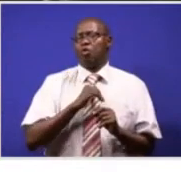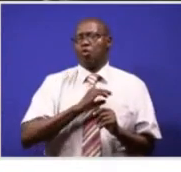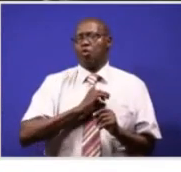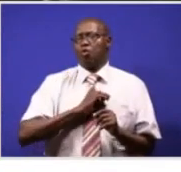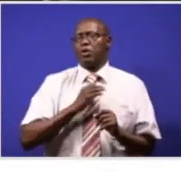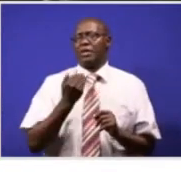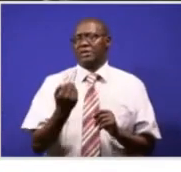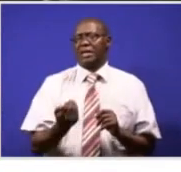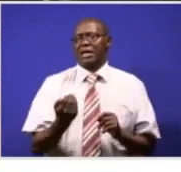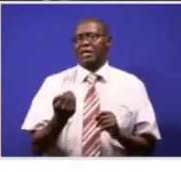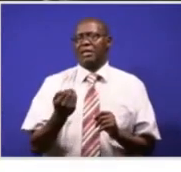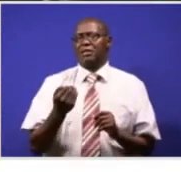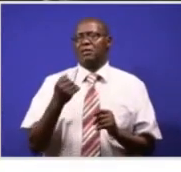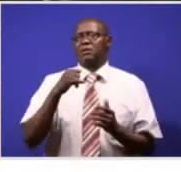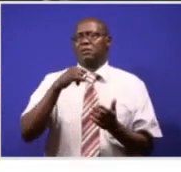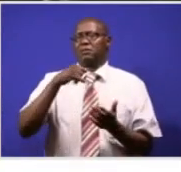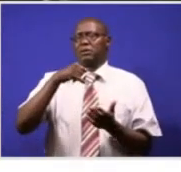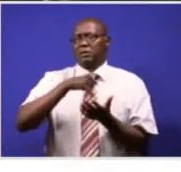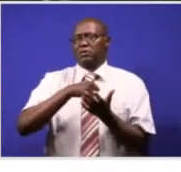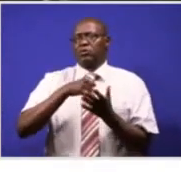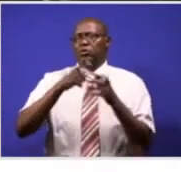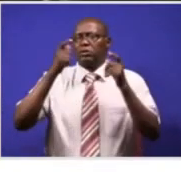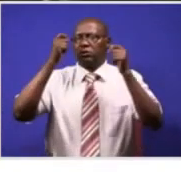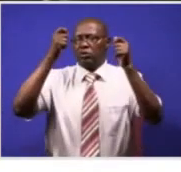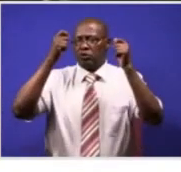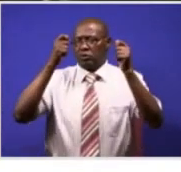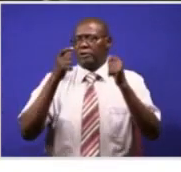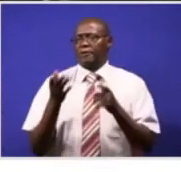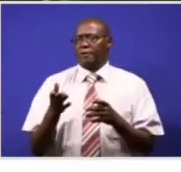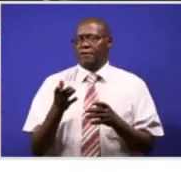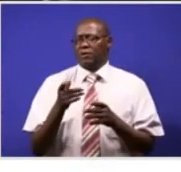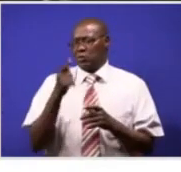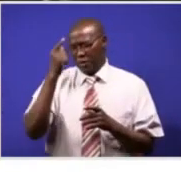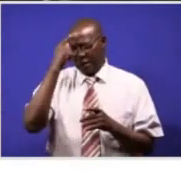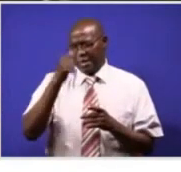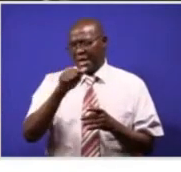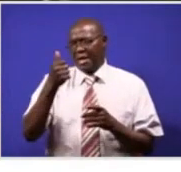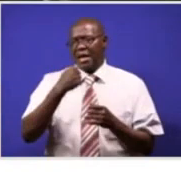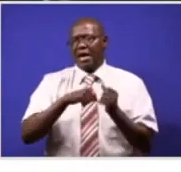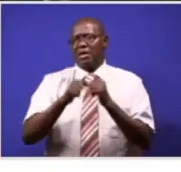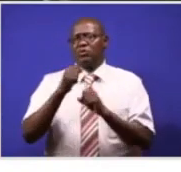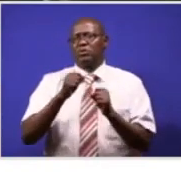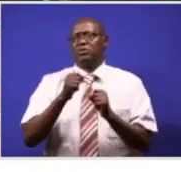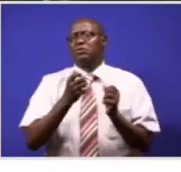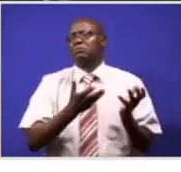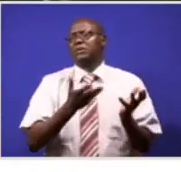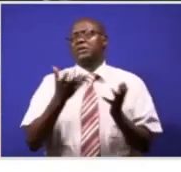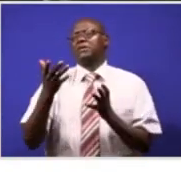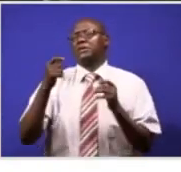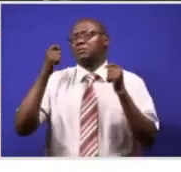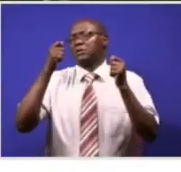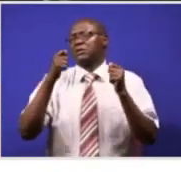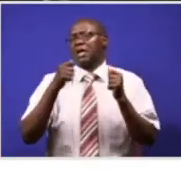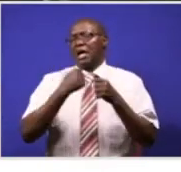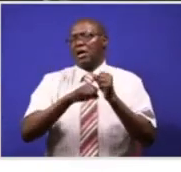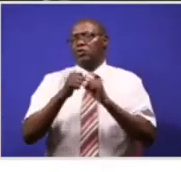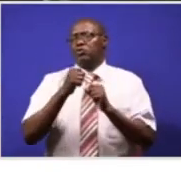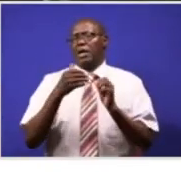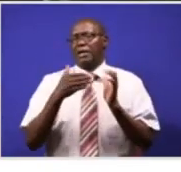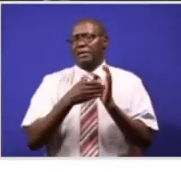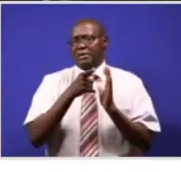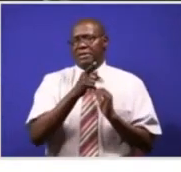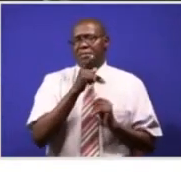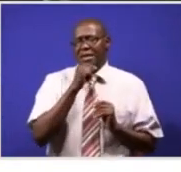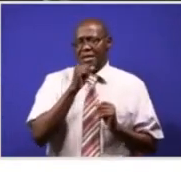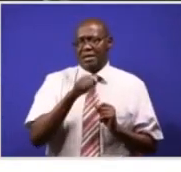the demonstrations. Do you think any action should have been taken for this man who took his child to the demonstrations?